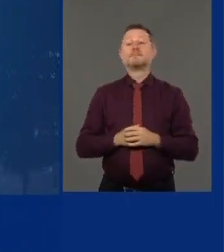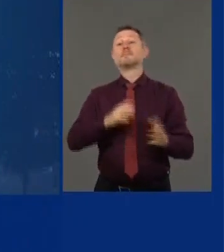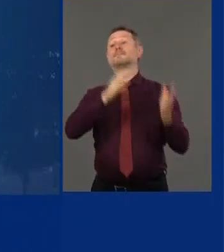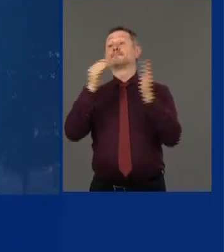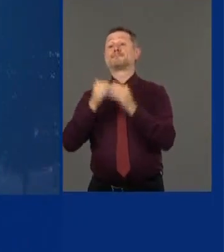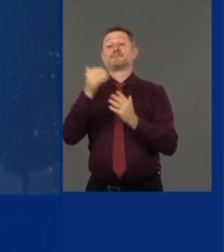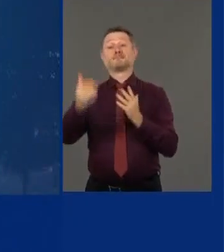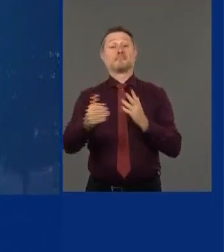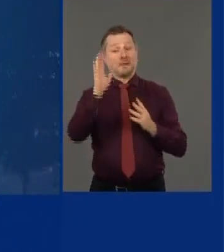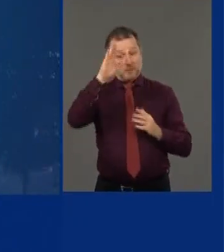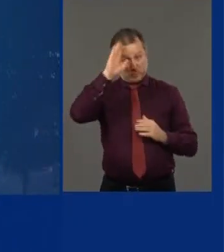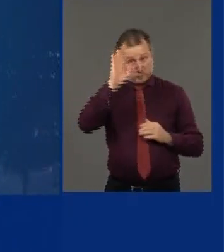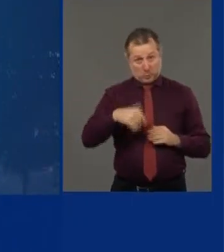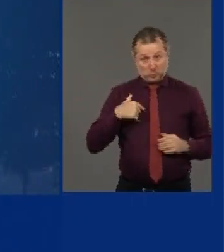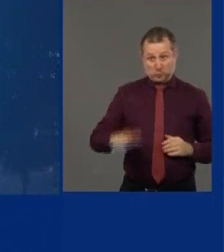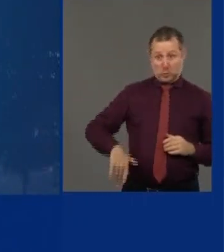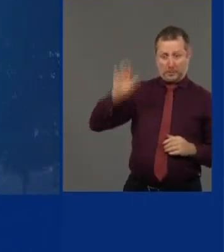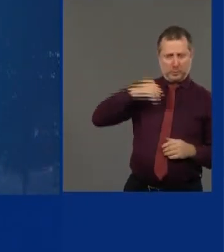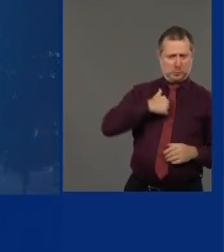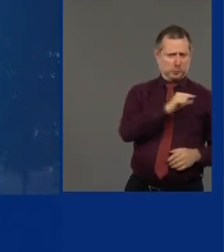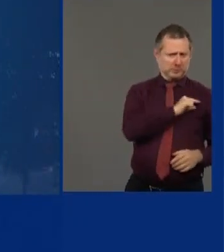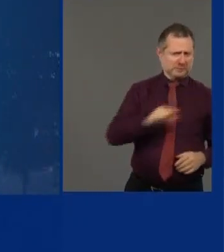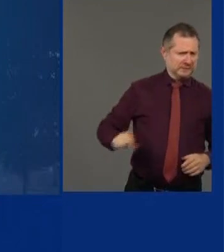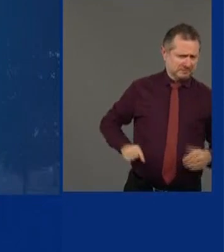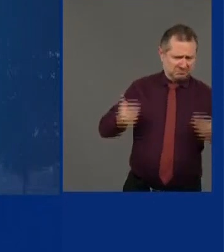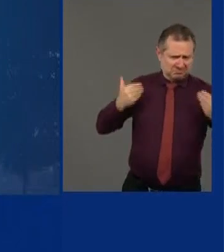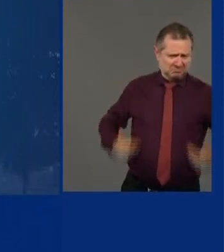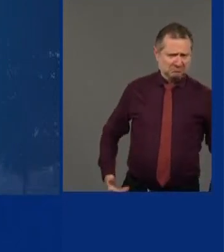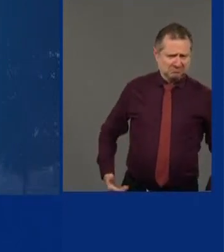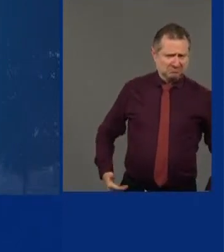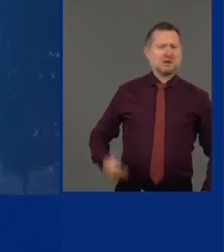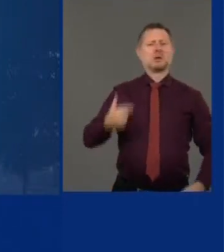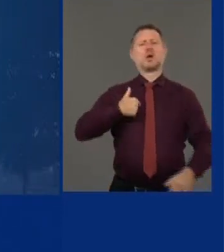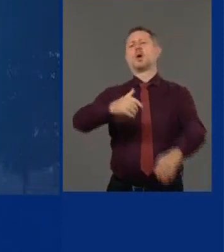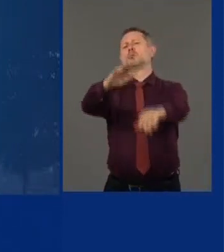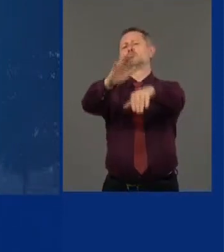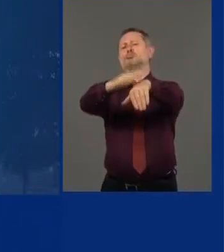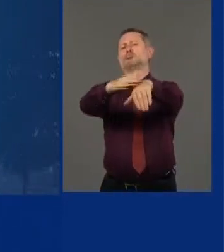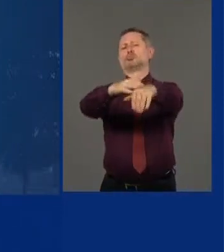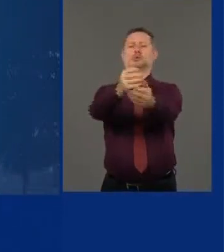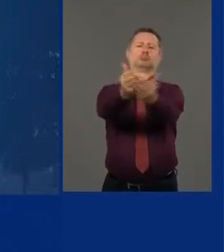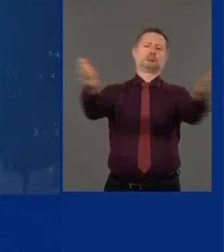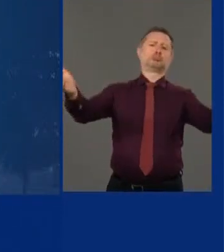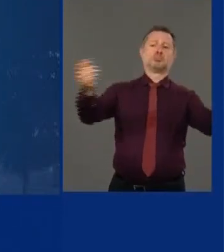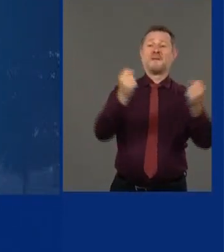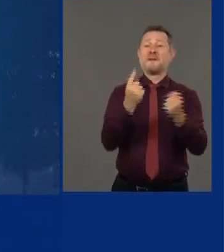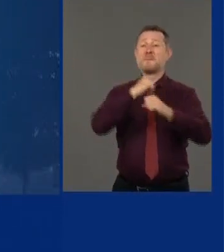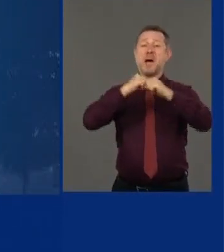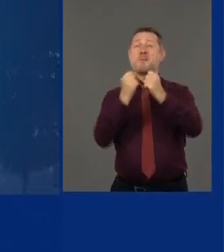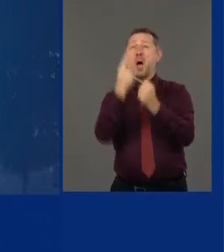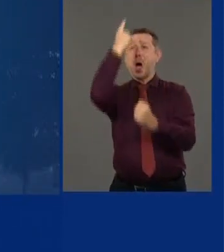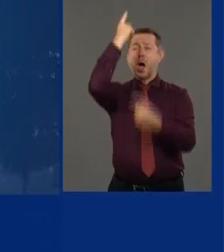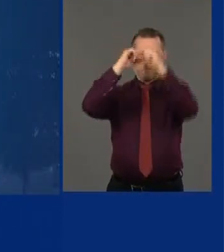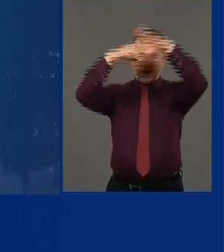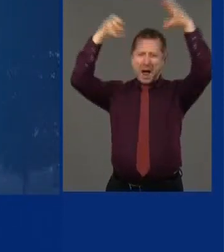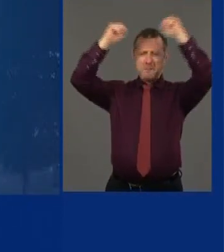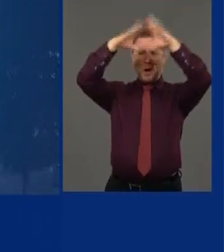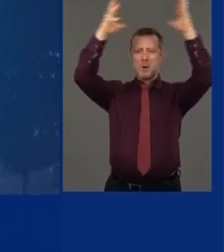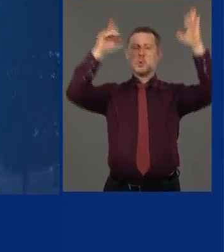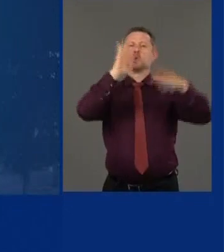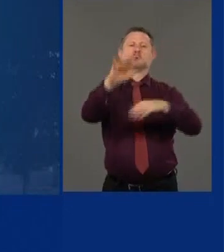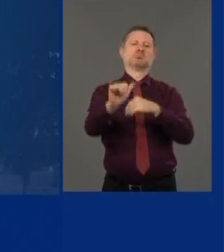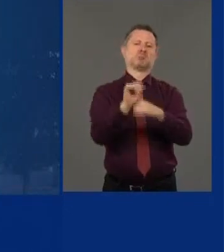I'm a Queens boy, and I want to remind New Yorkers that fireworks are dangerous and fireworks